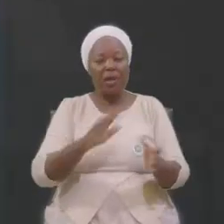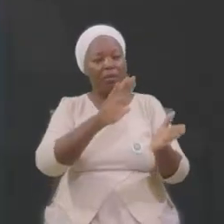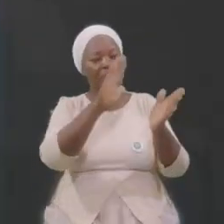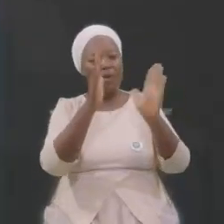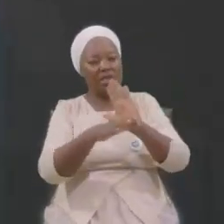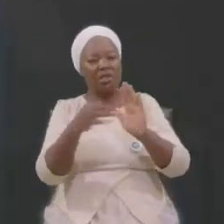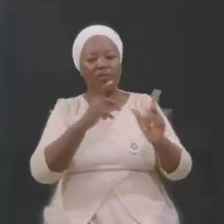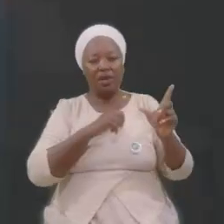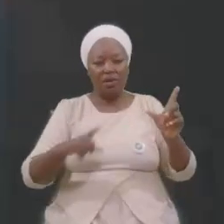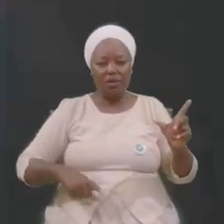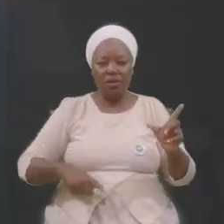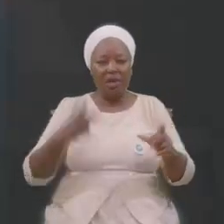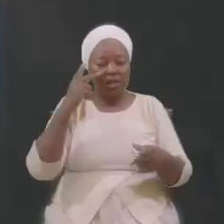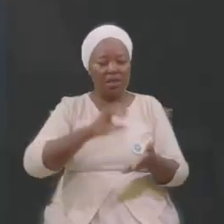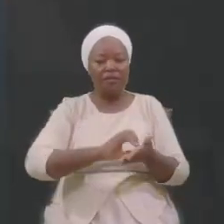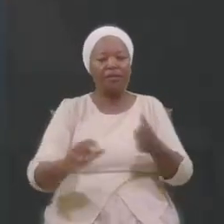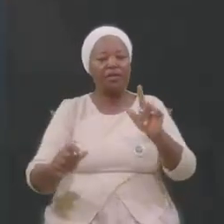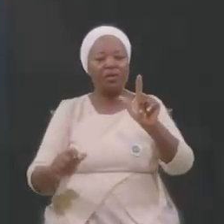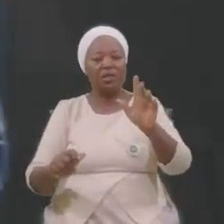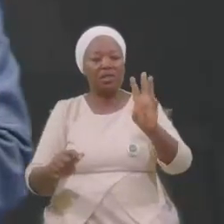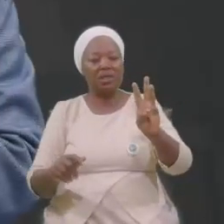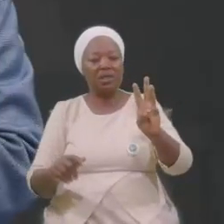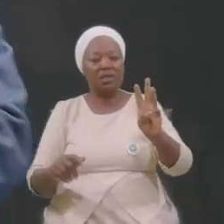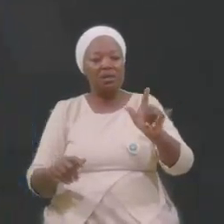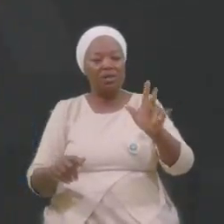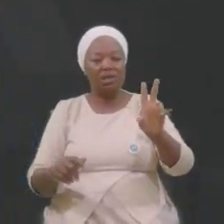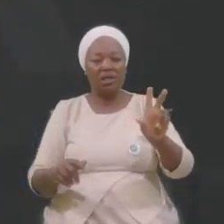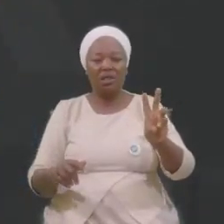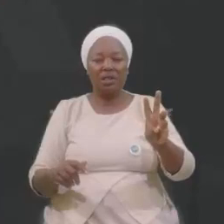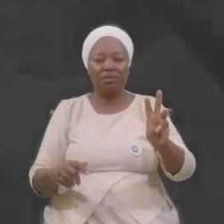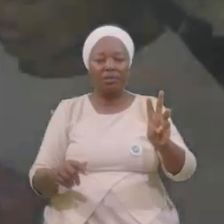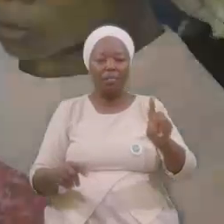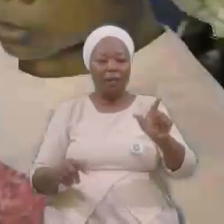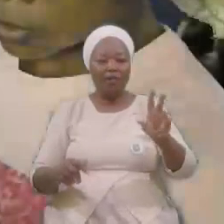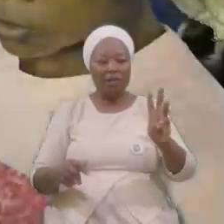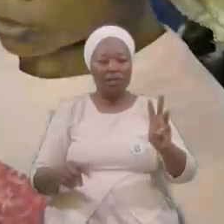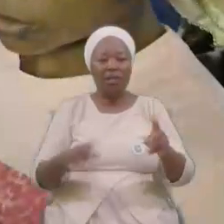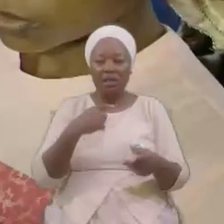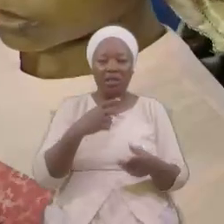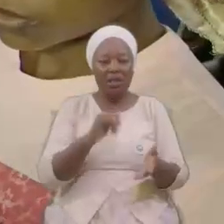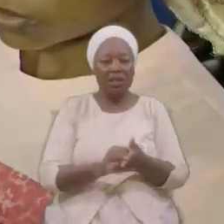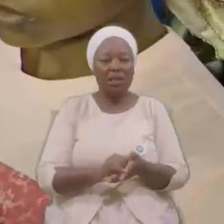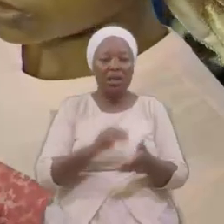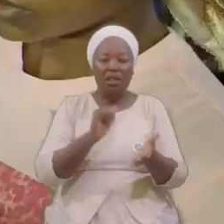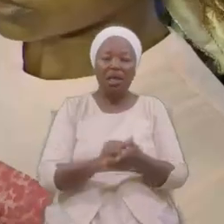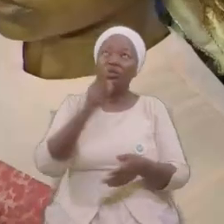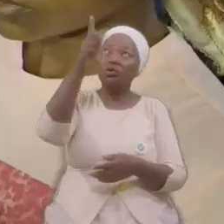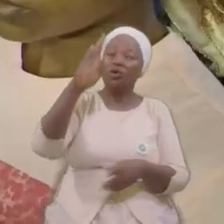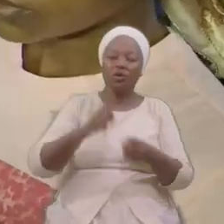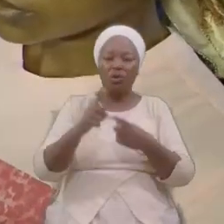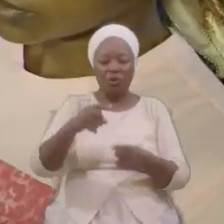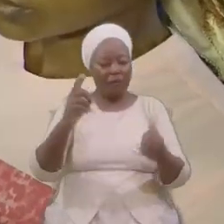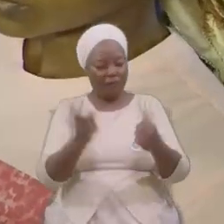the Lord. Look at verse 26. In verse 26, it said that God unto you first,